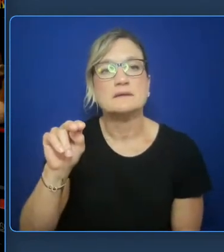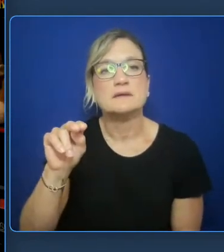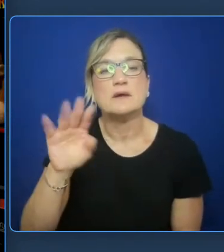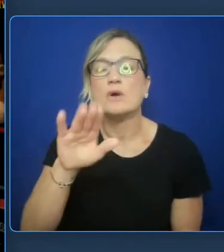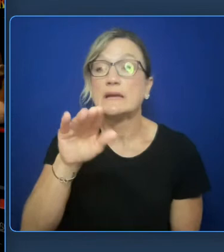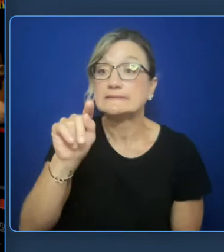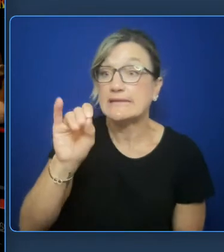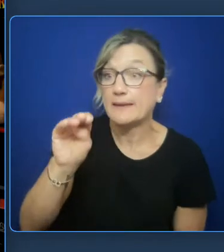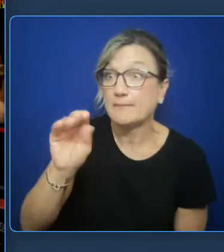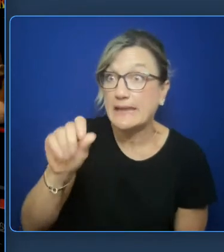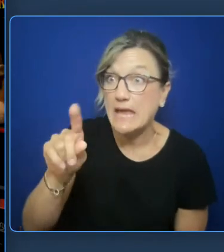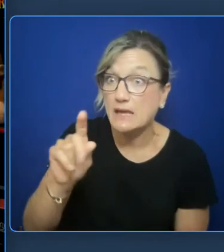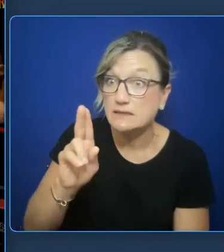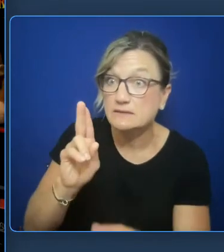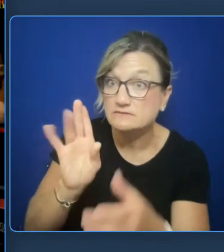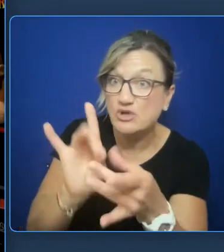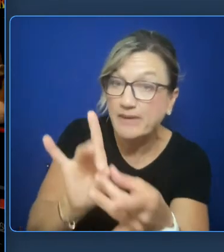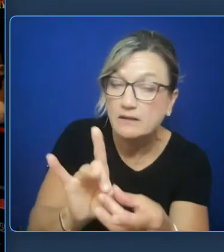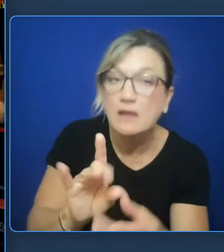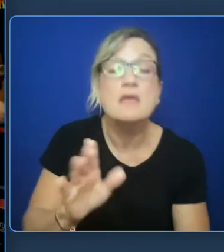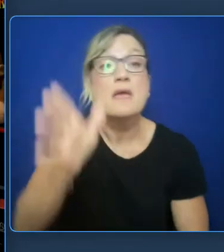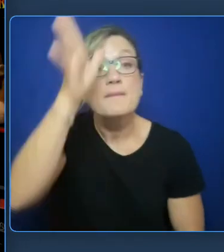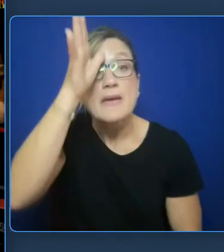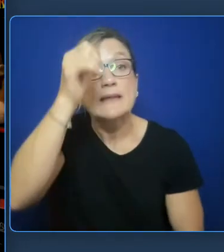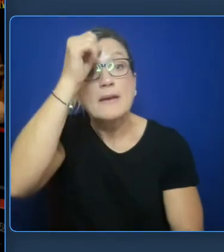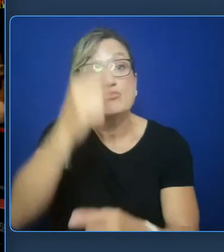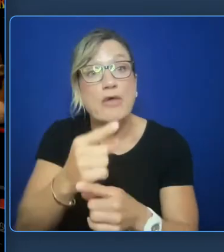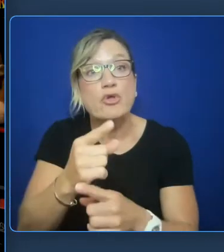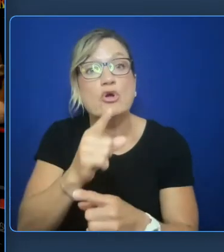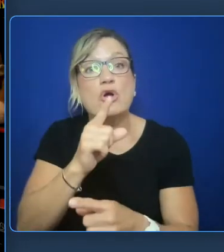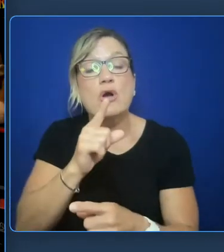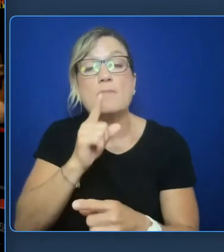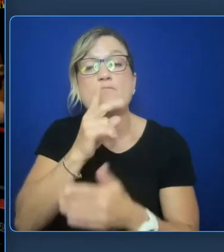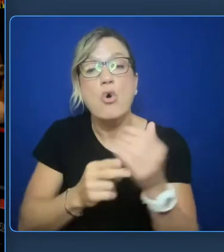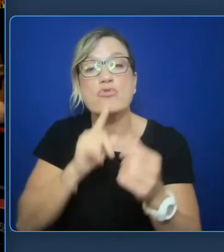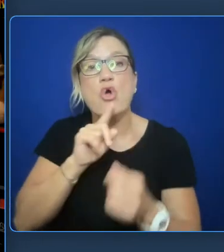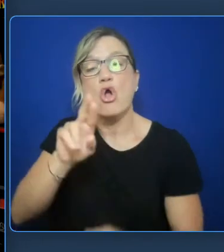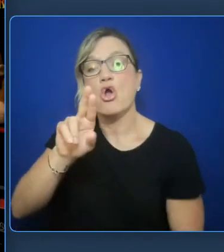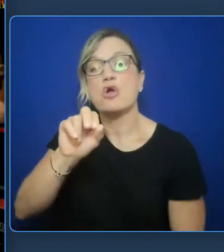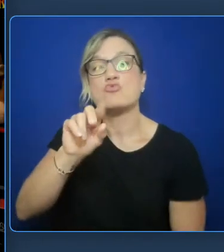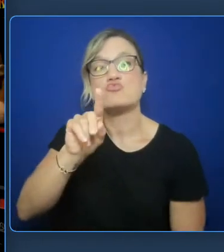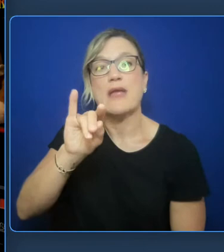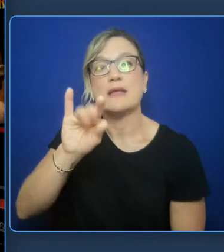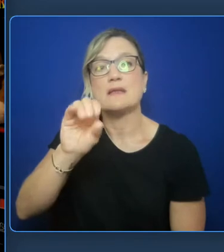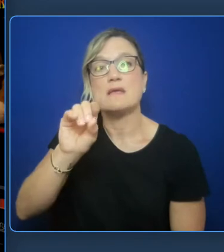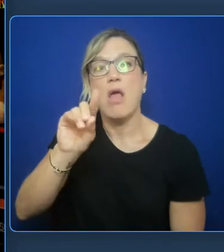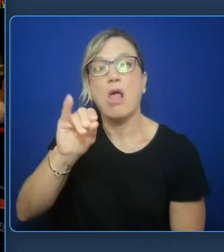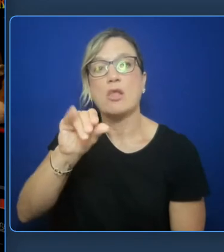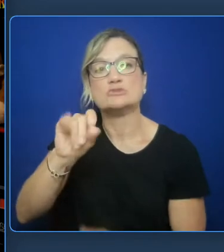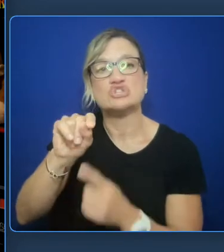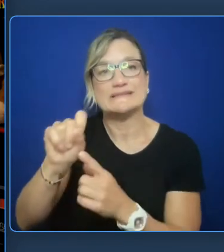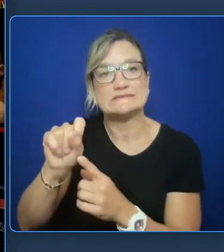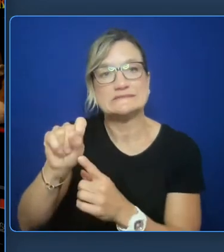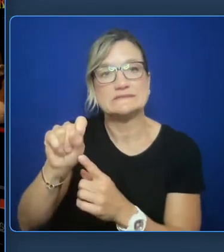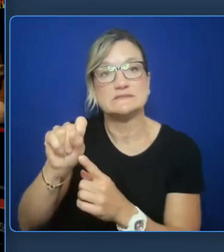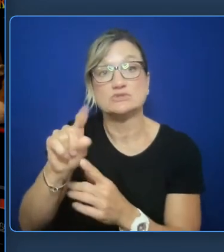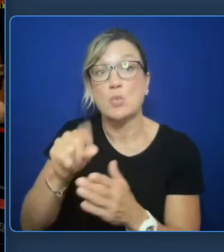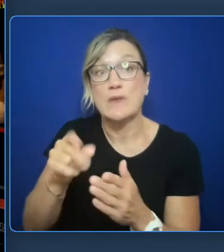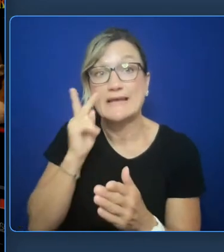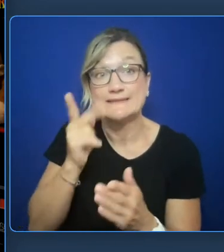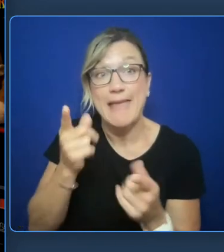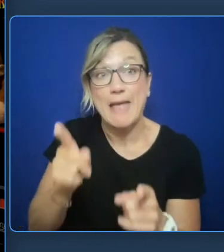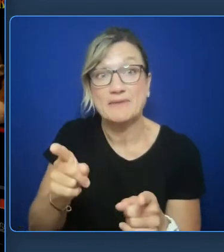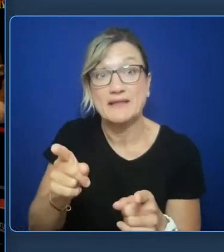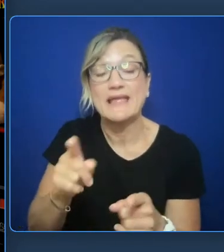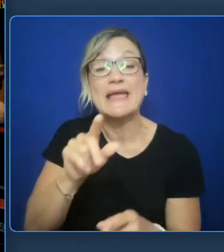Tim, yes, John. Can I go ahead? Yes, John. Yep. So, go ahead, John. So my dad and brother are both radiologists, and what I see happening is this. I